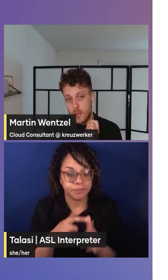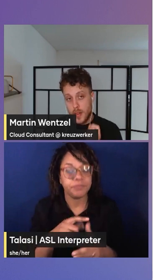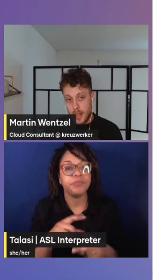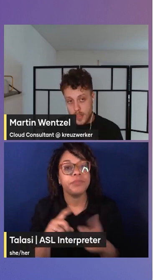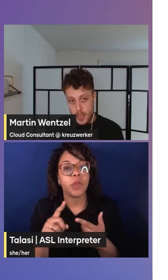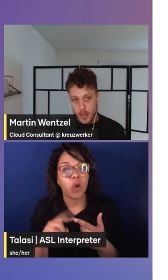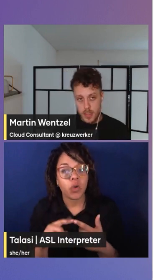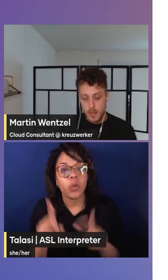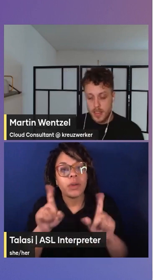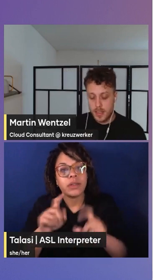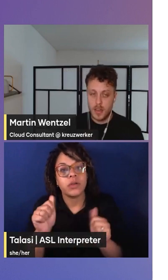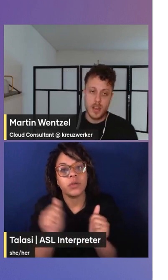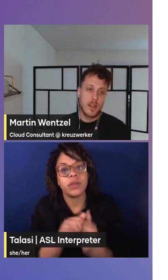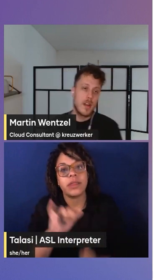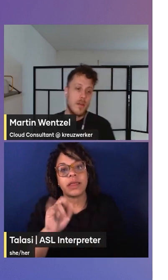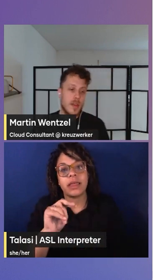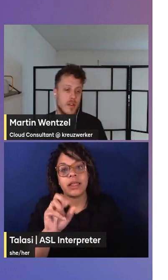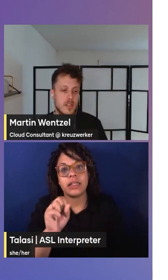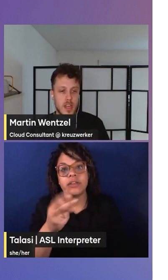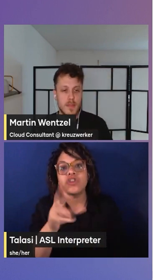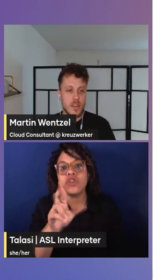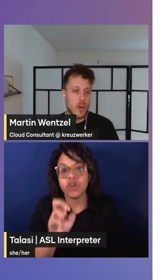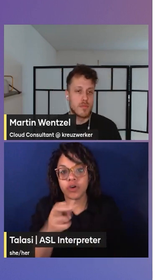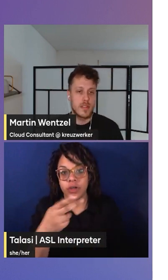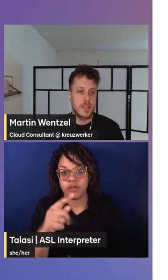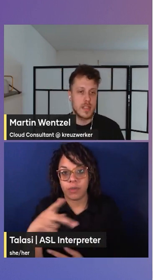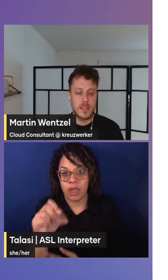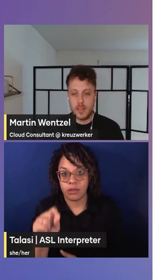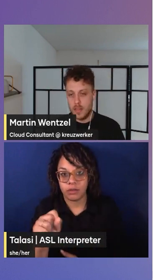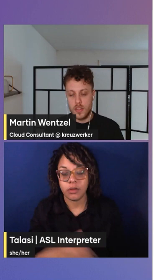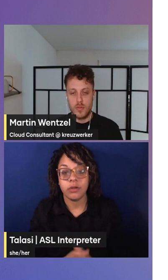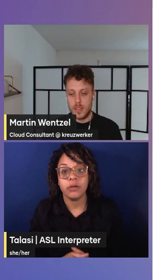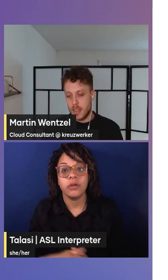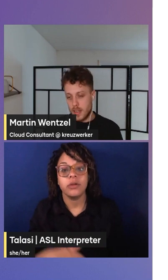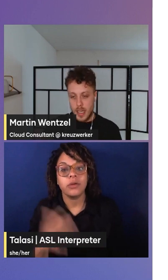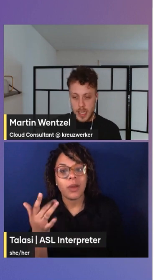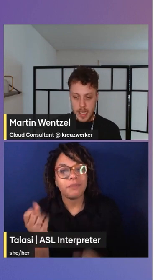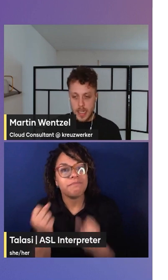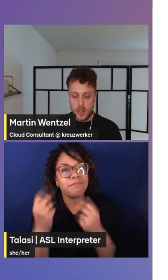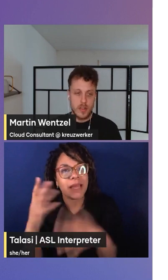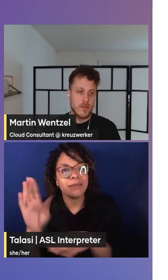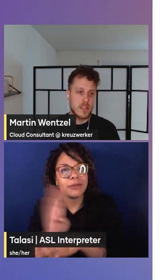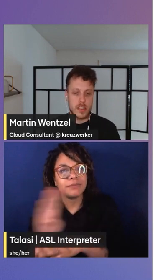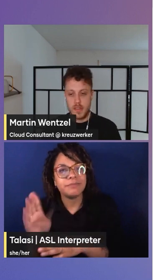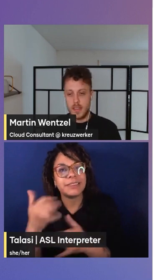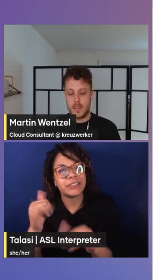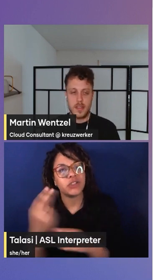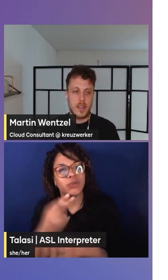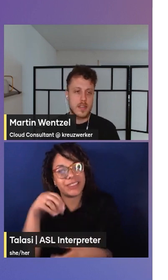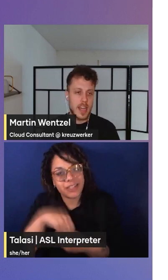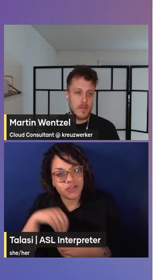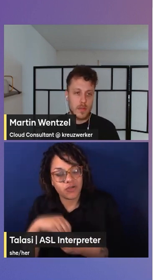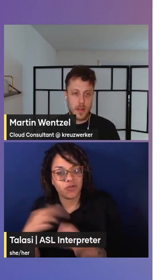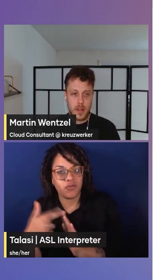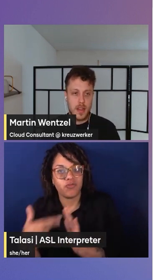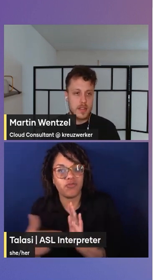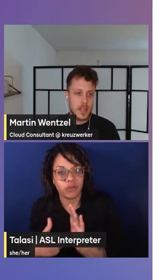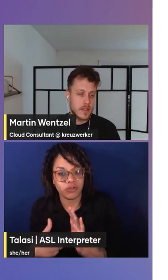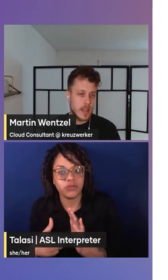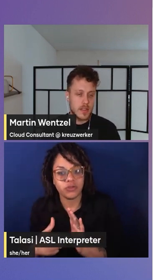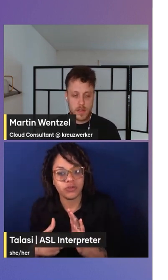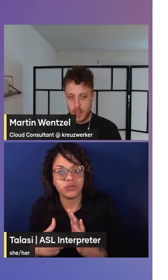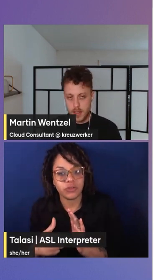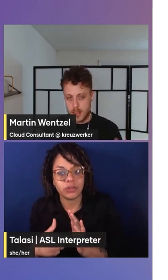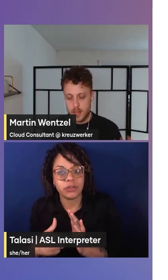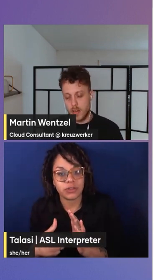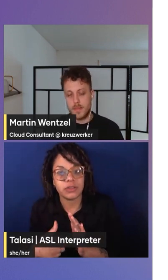test with insecure HTTPS, because many corporates are still using internal registries signed with